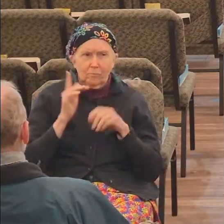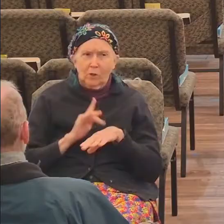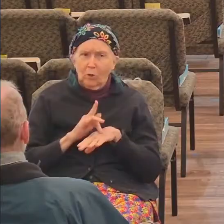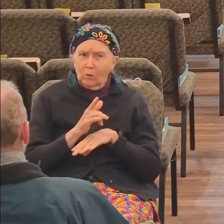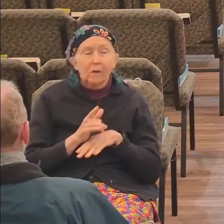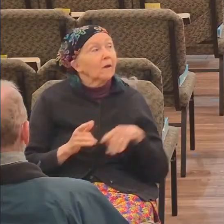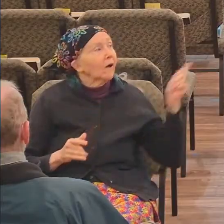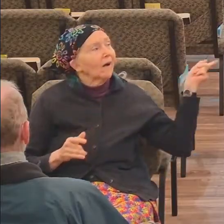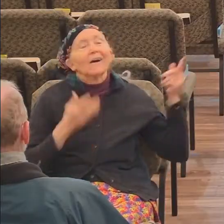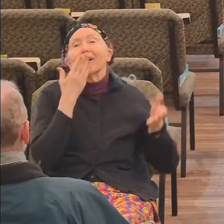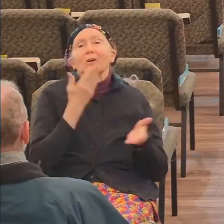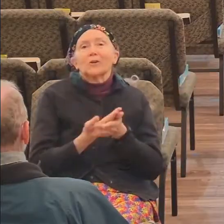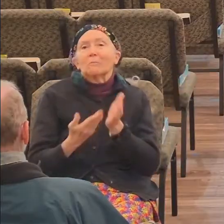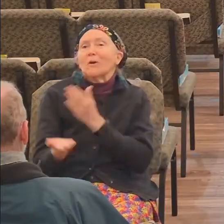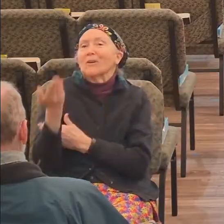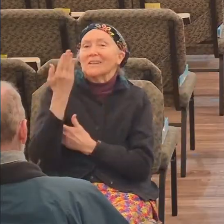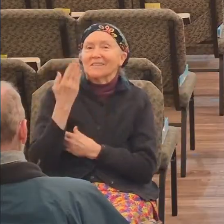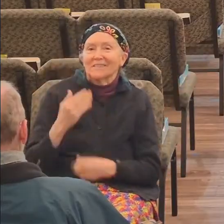All right, good morning.